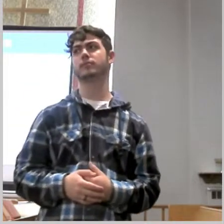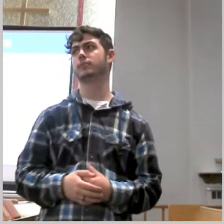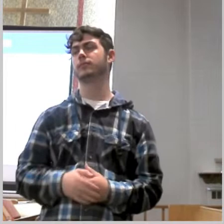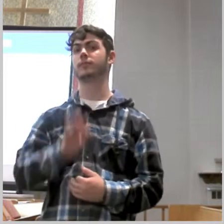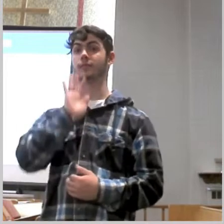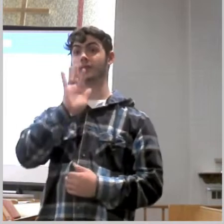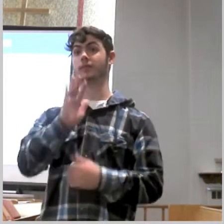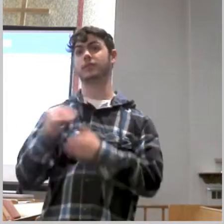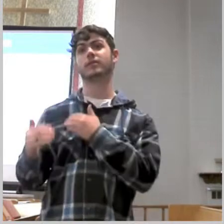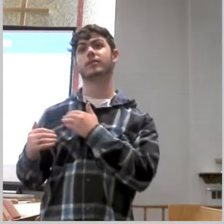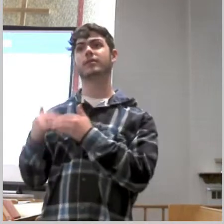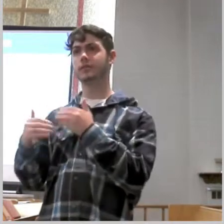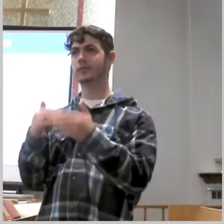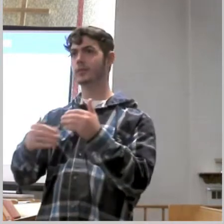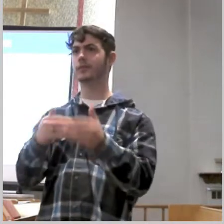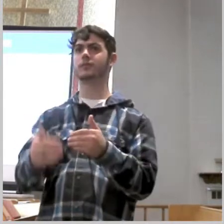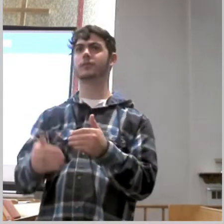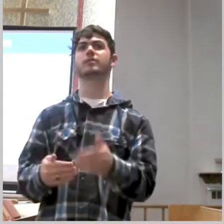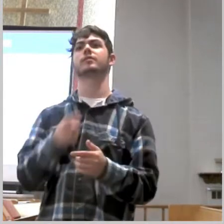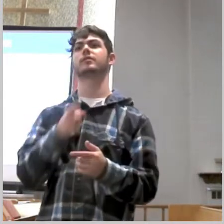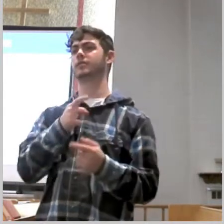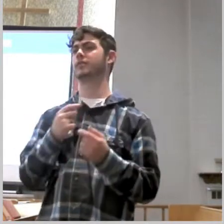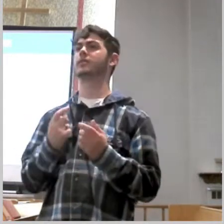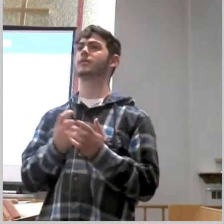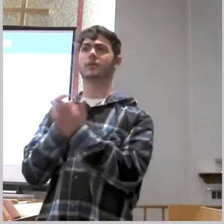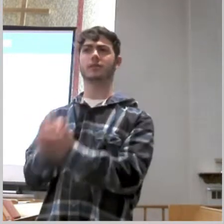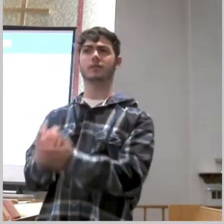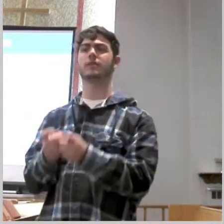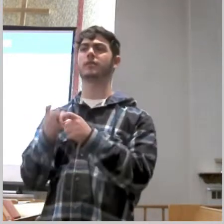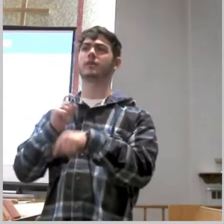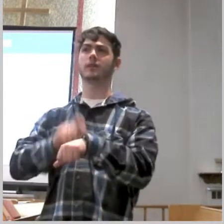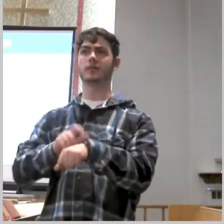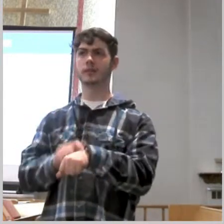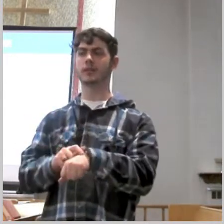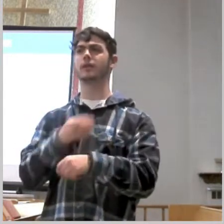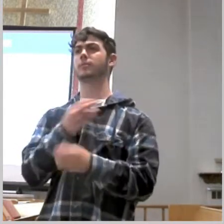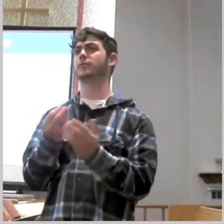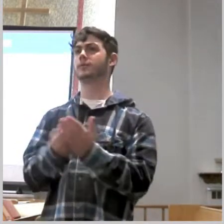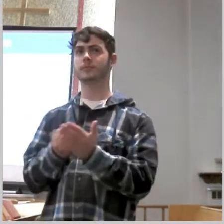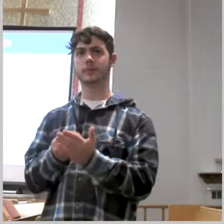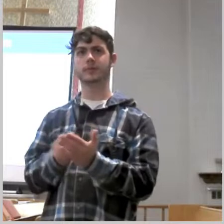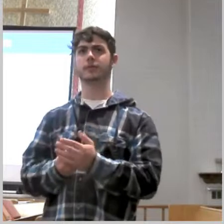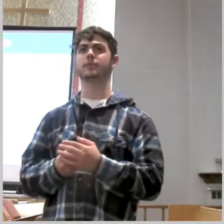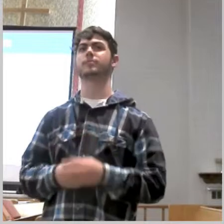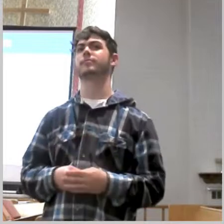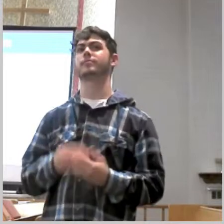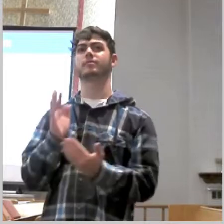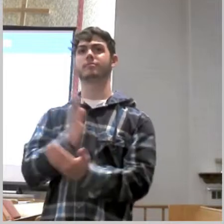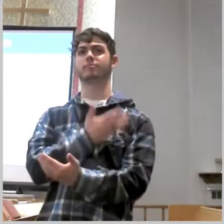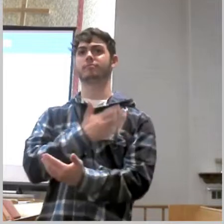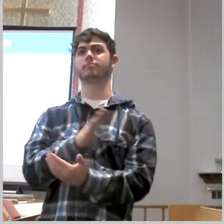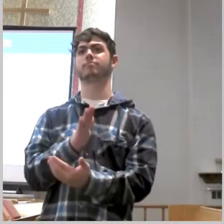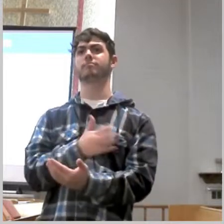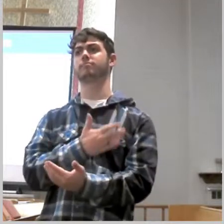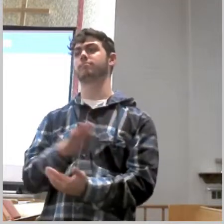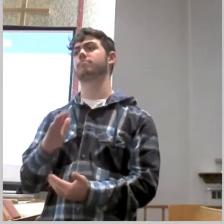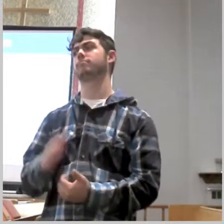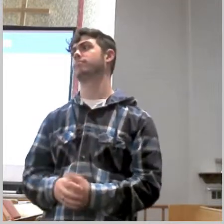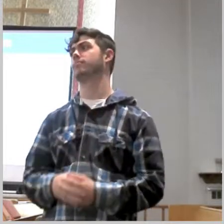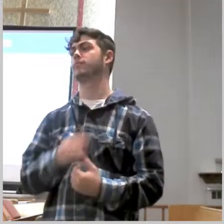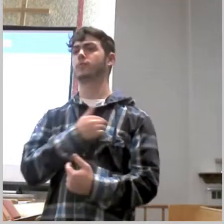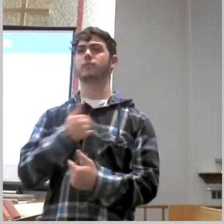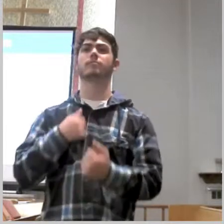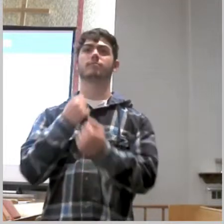and her generosity and giving of her time and efforts and energy. So let's, I'm gonna ask our brother Darren to sing a song.